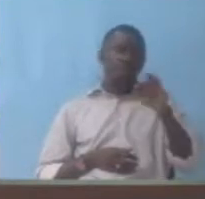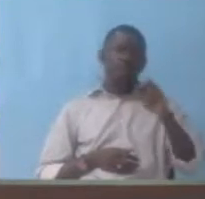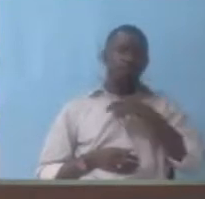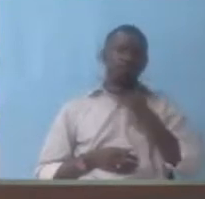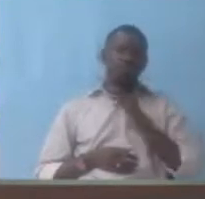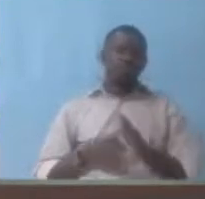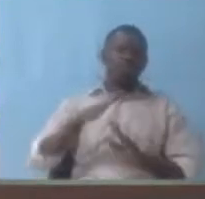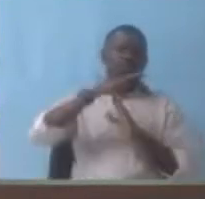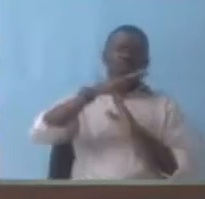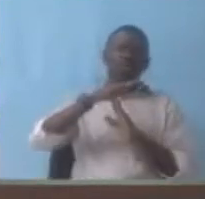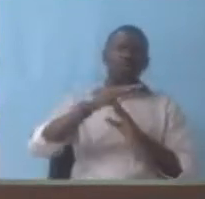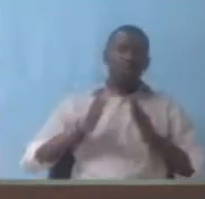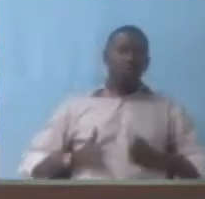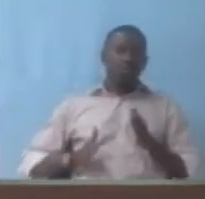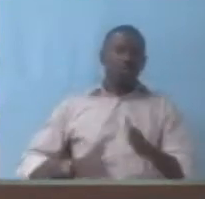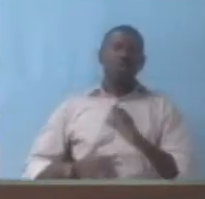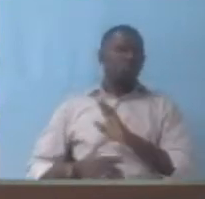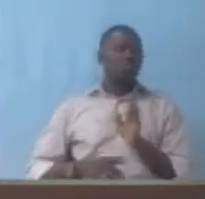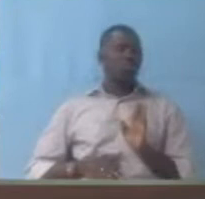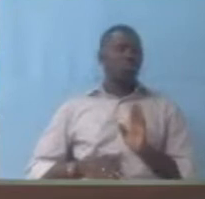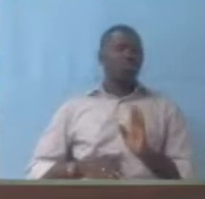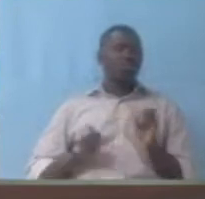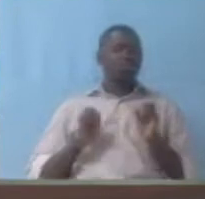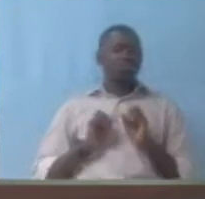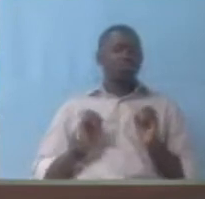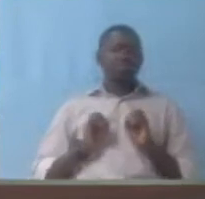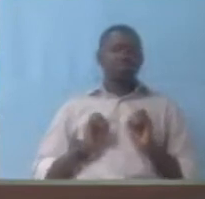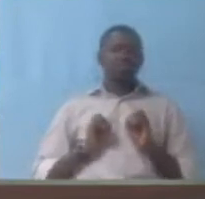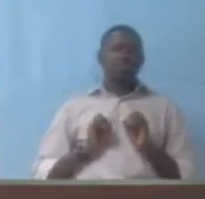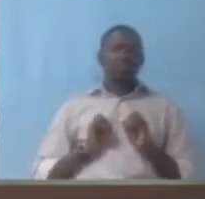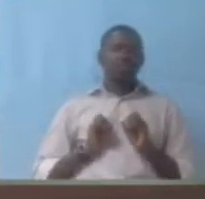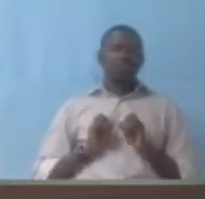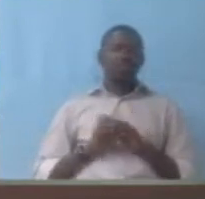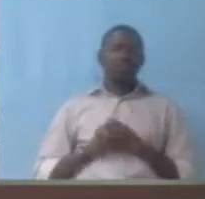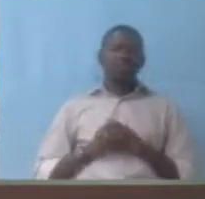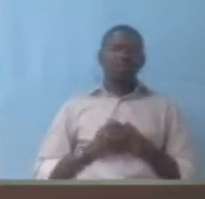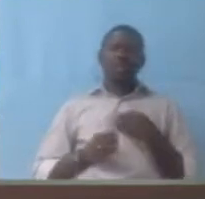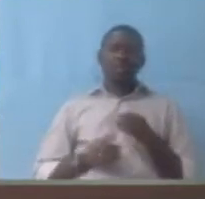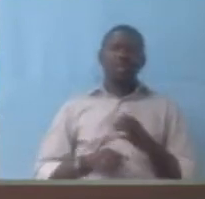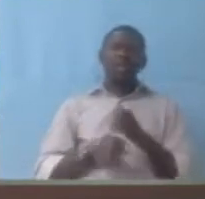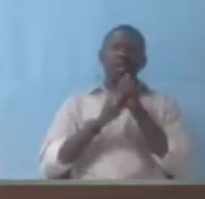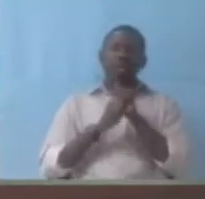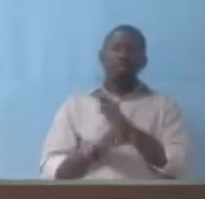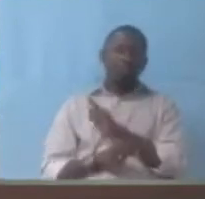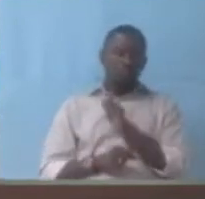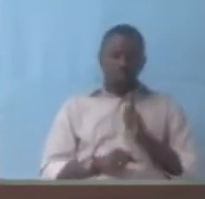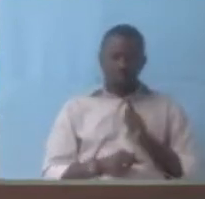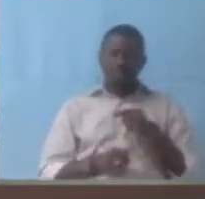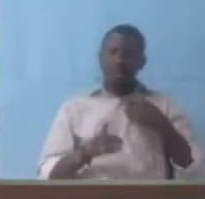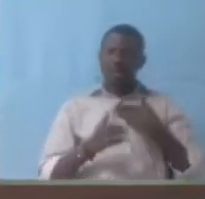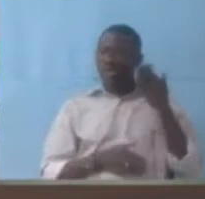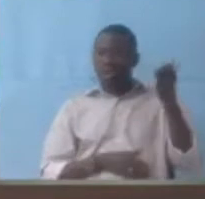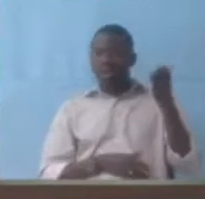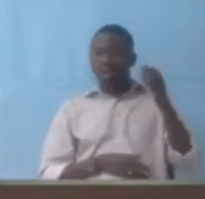1 among hadama ya ñanta to ñalu among hadama ya ñanta bundalu ame dende. So it enabled us at the Ministry of Justice.